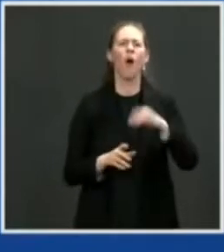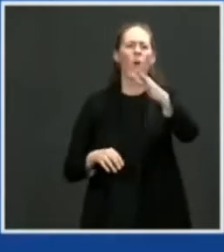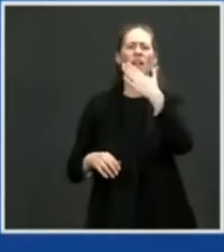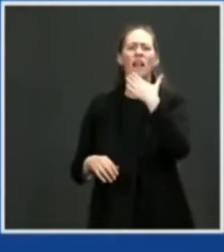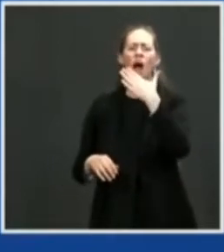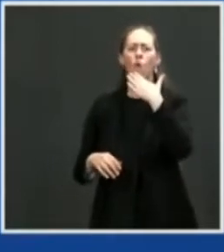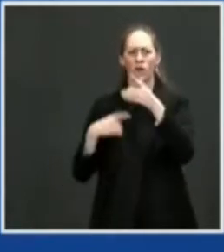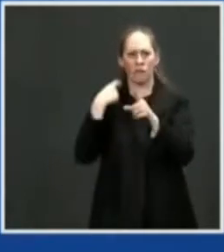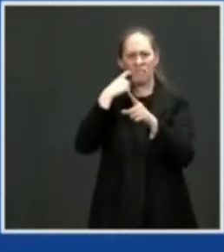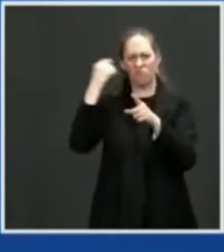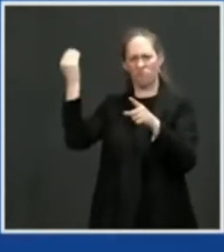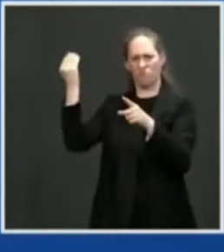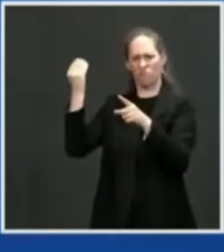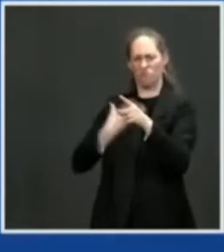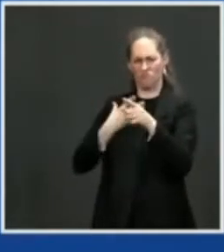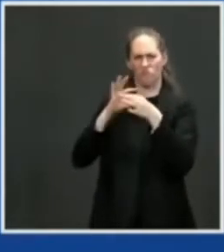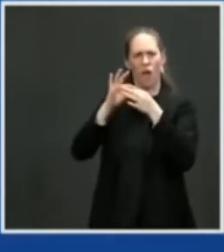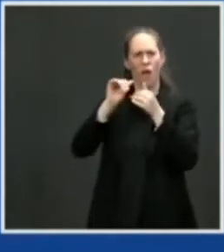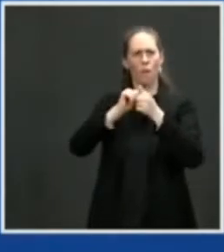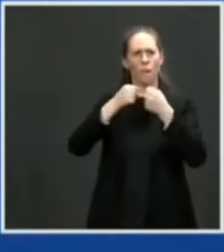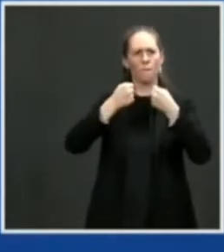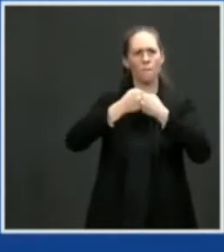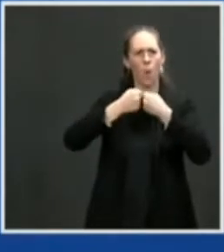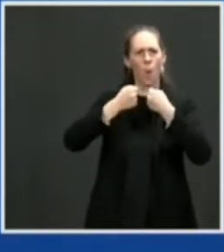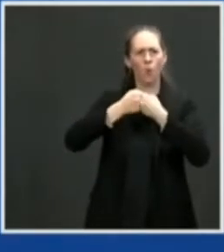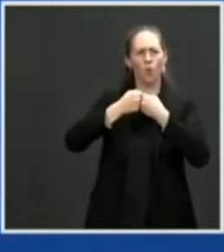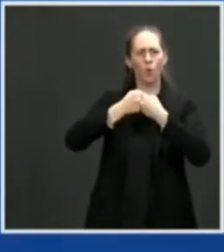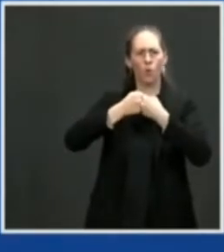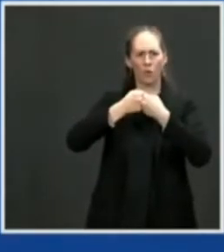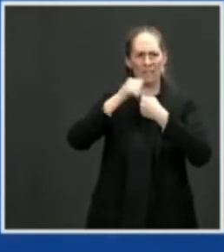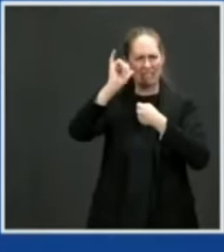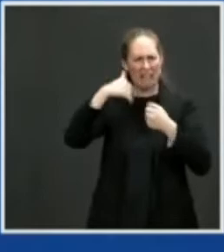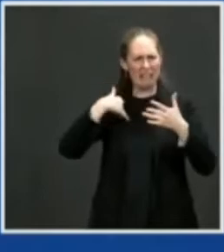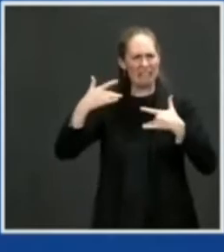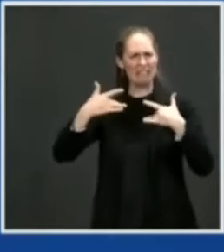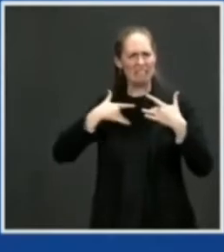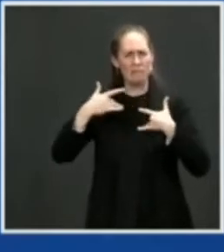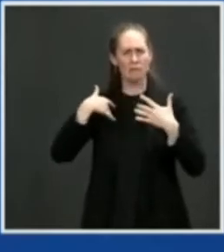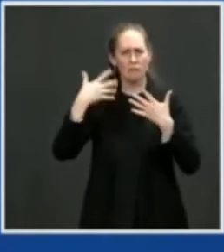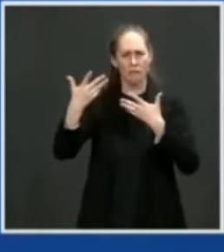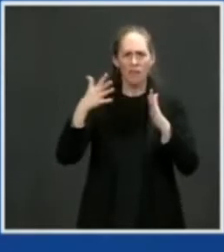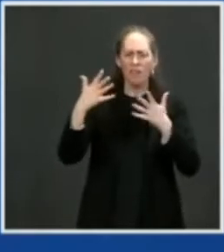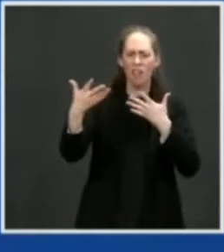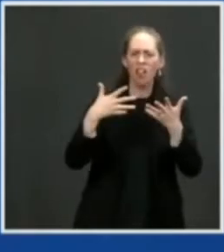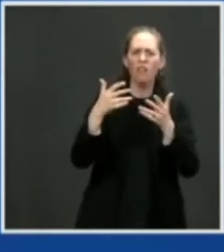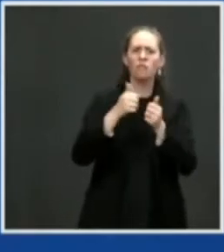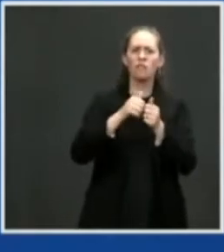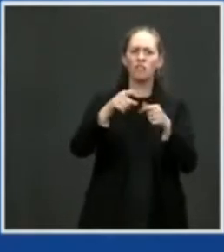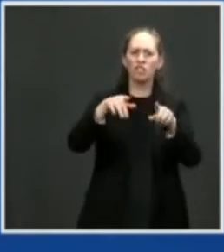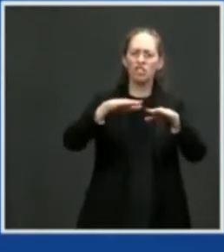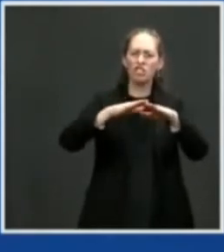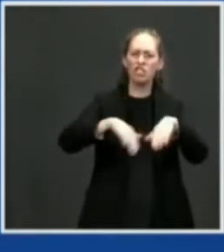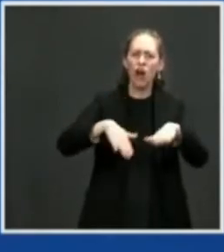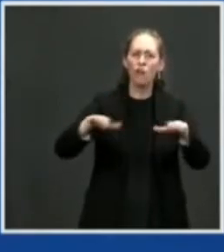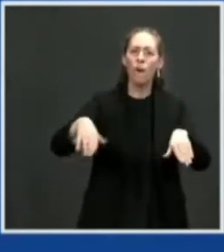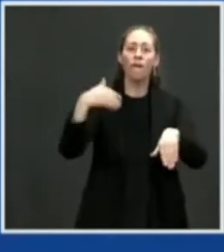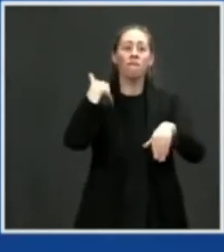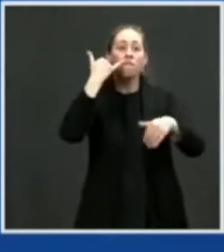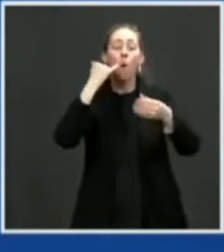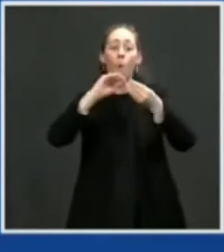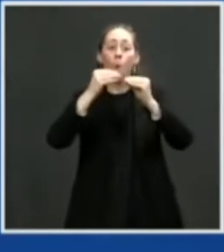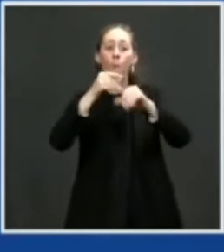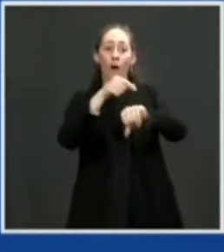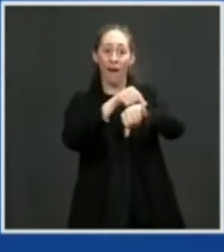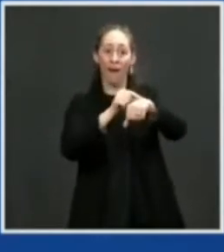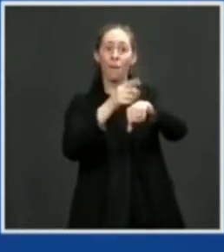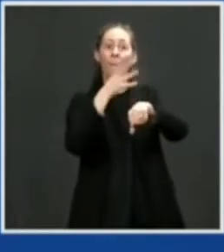Cecilia, we ran into a pair of siblings who came in on Monday, were detained by CBP, had the phone number Show the for Spanish their lady. mother who lives in the U.S.